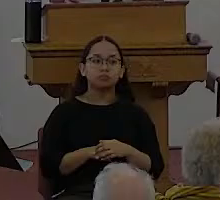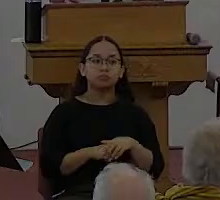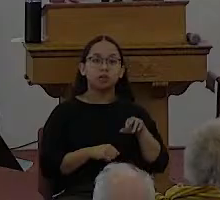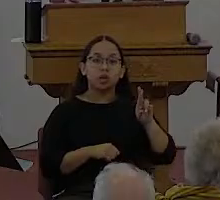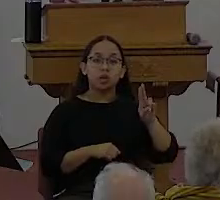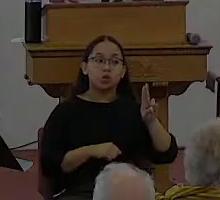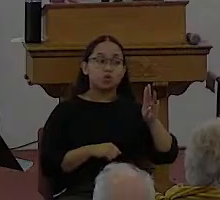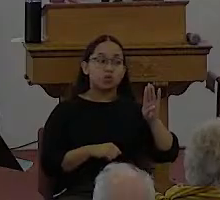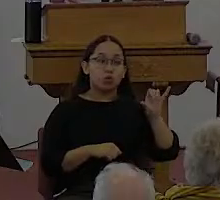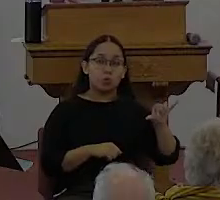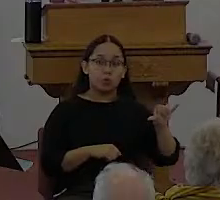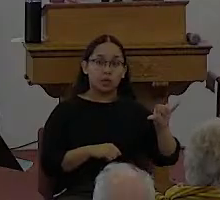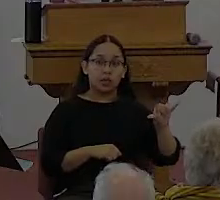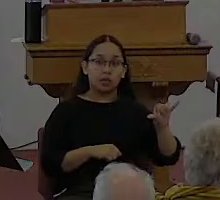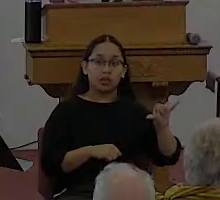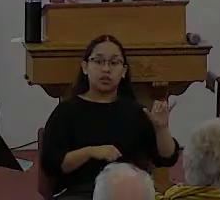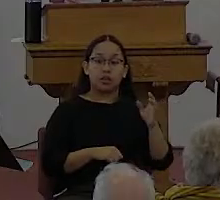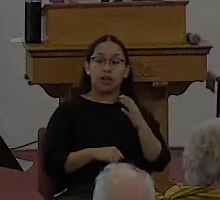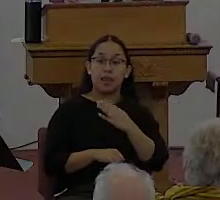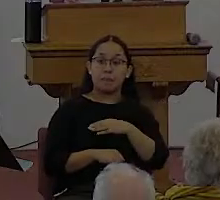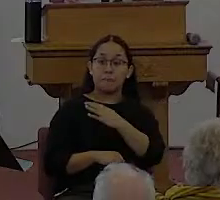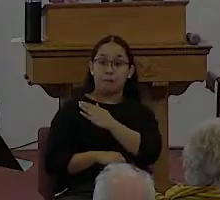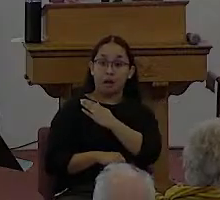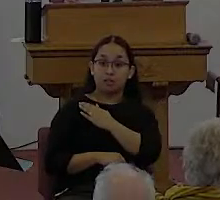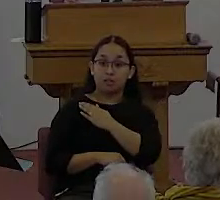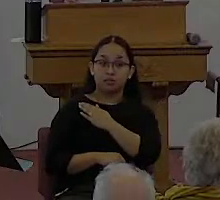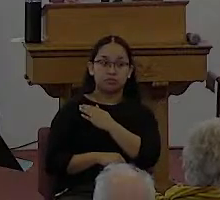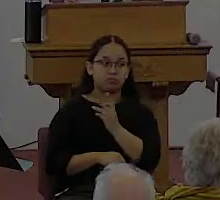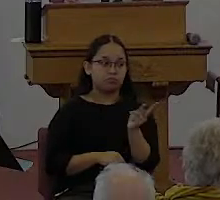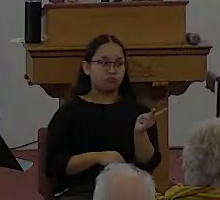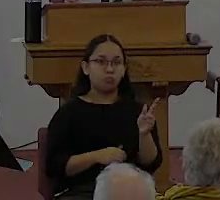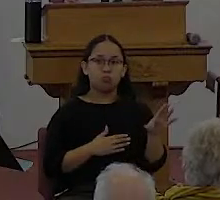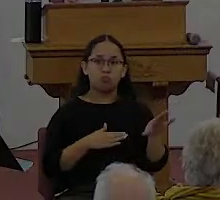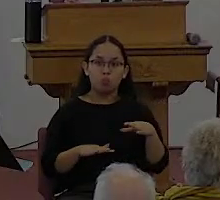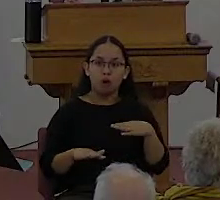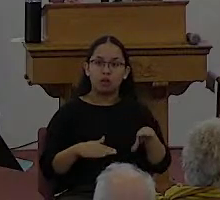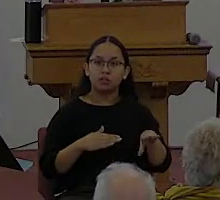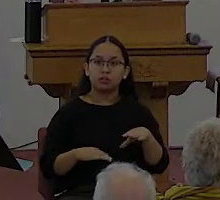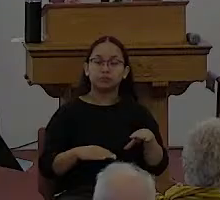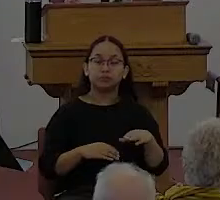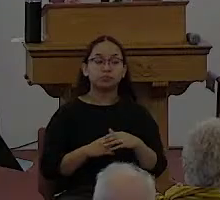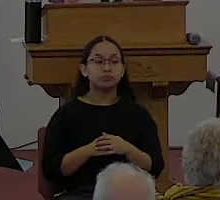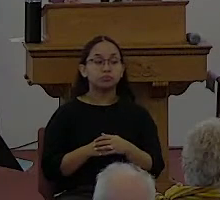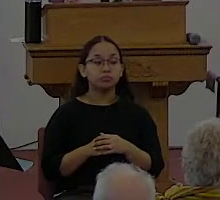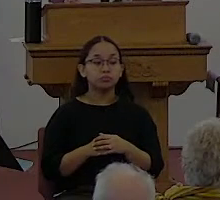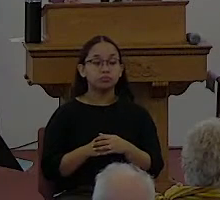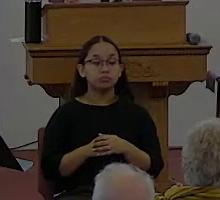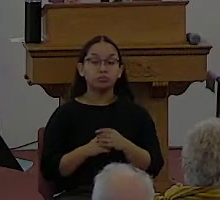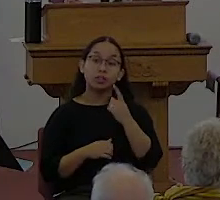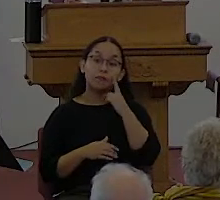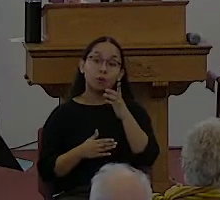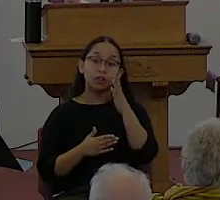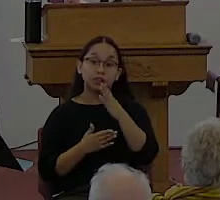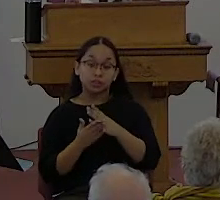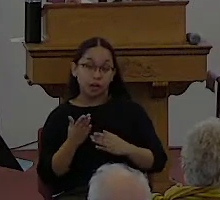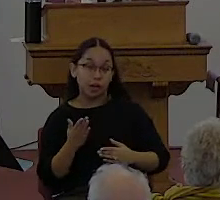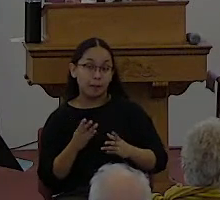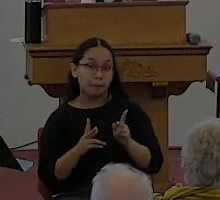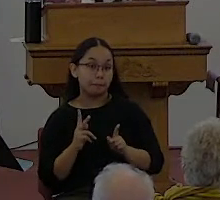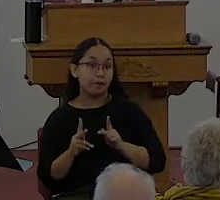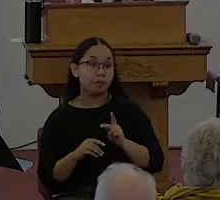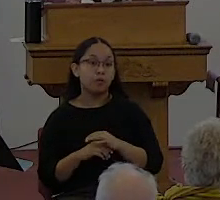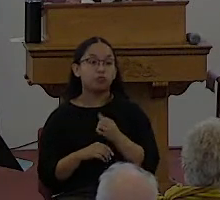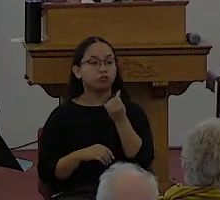Ruby and the Buddhist monks walked. For some, resistance comes